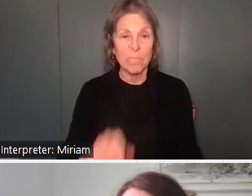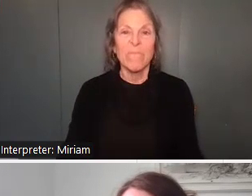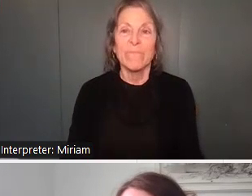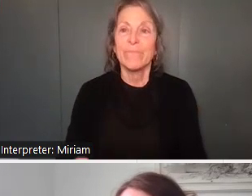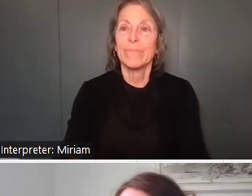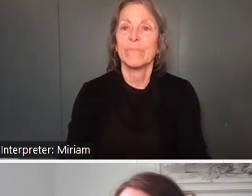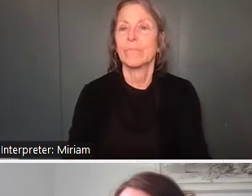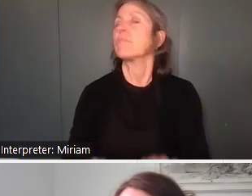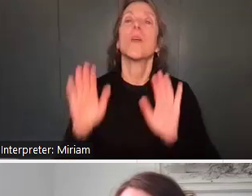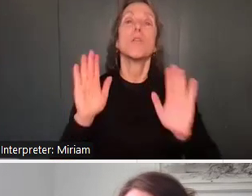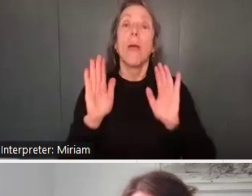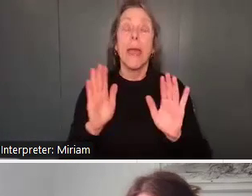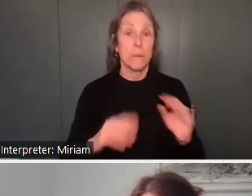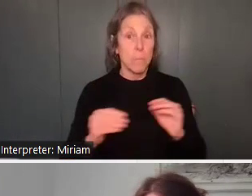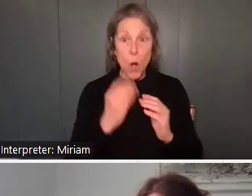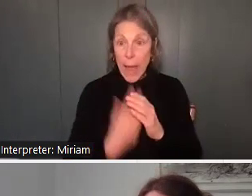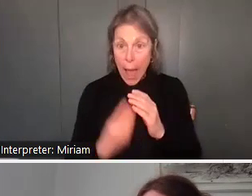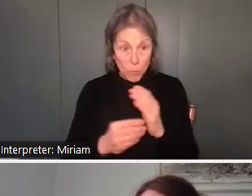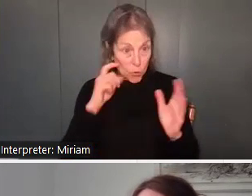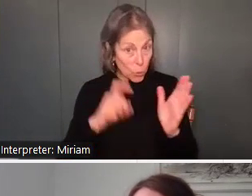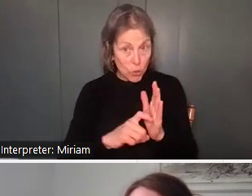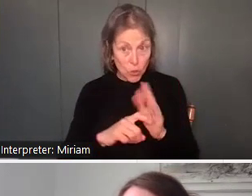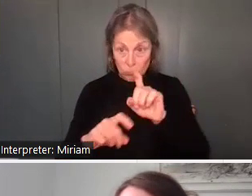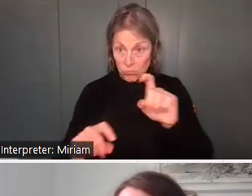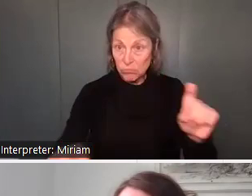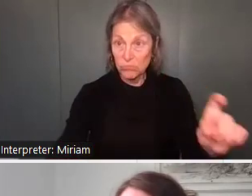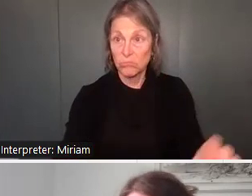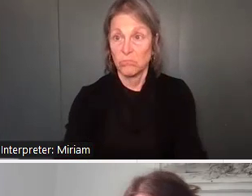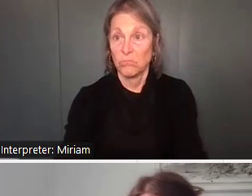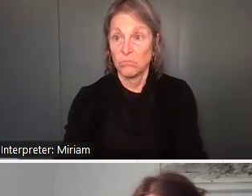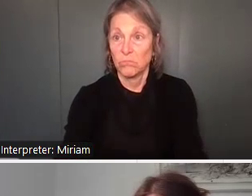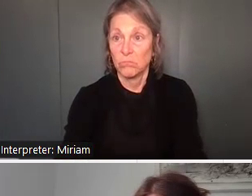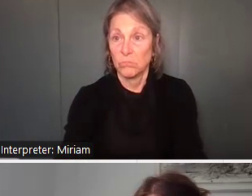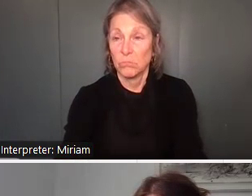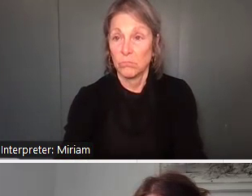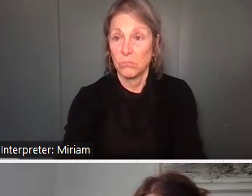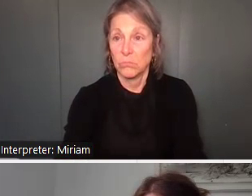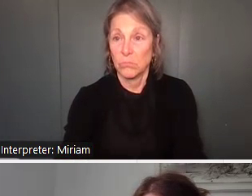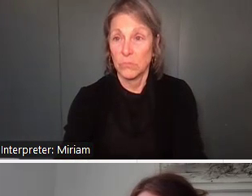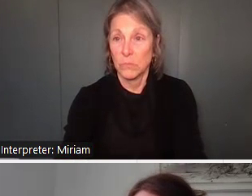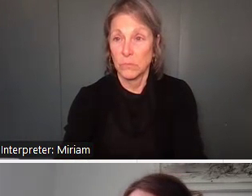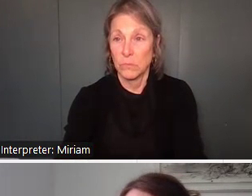That's great. Any other gaps that other folks see in the membership?